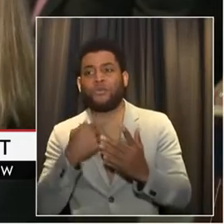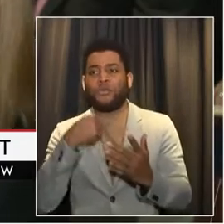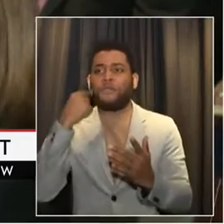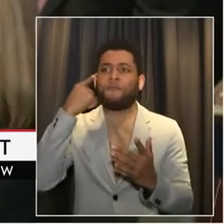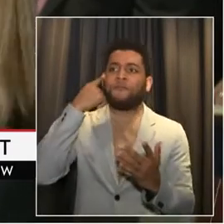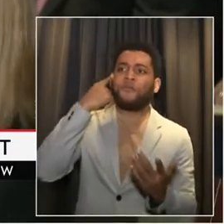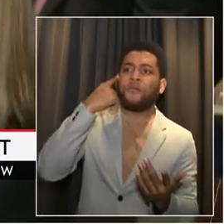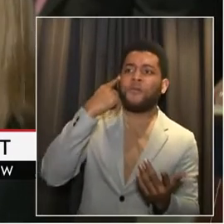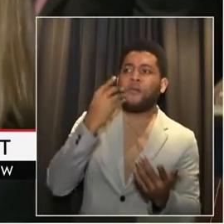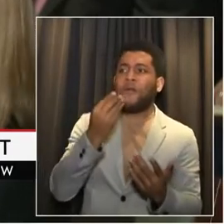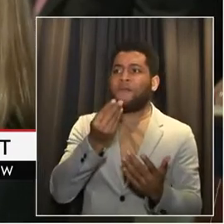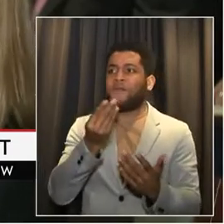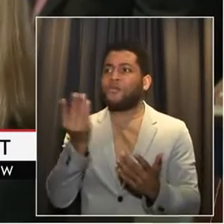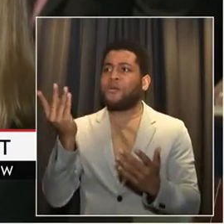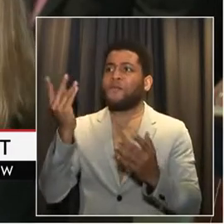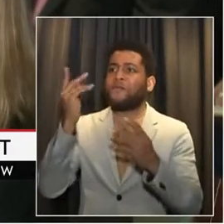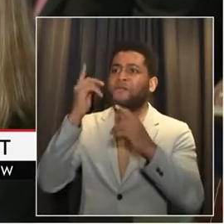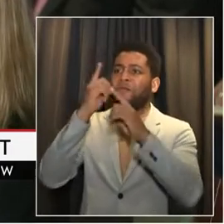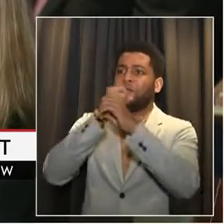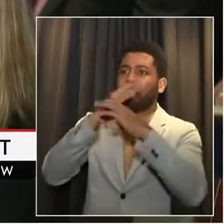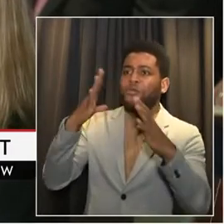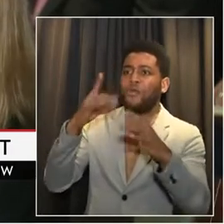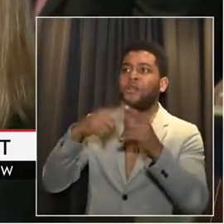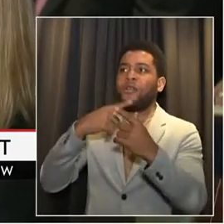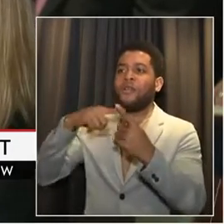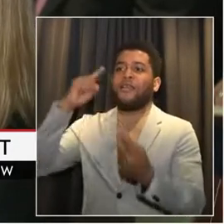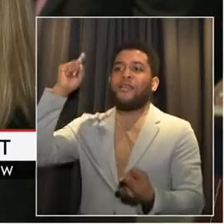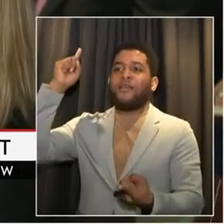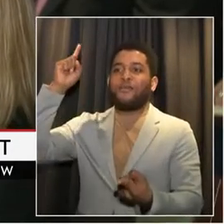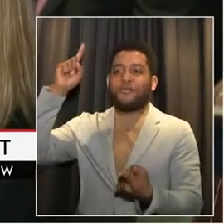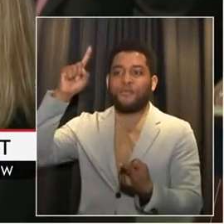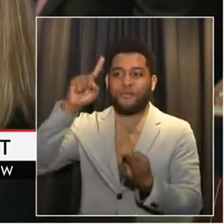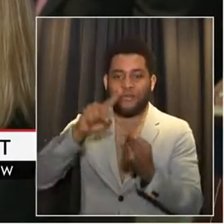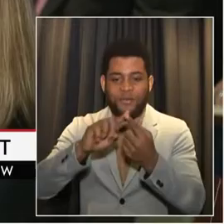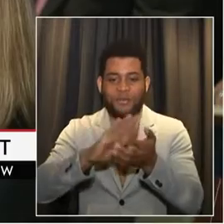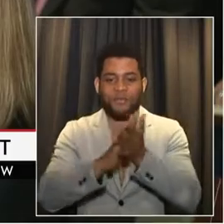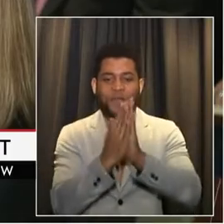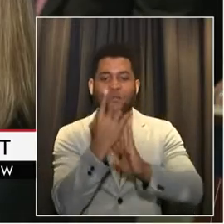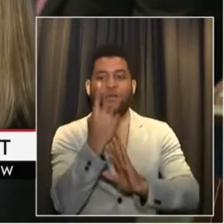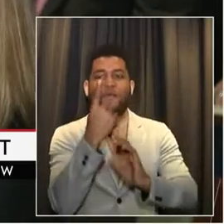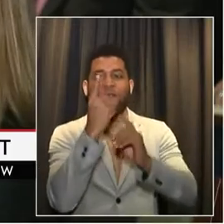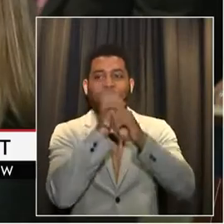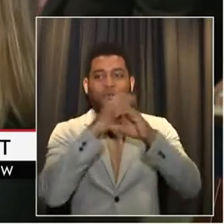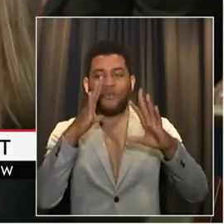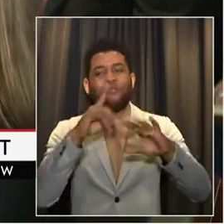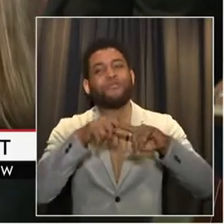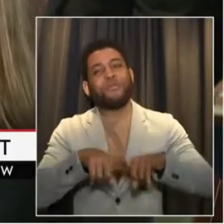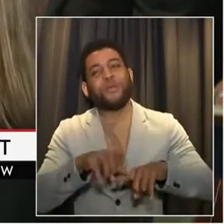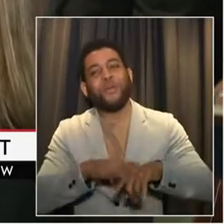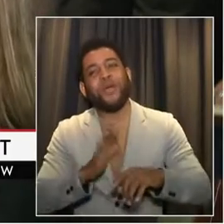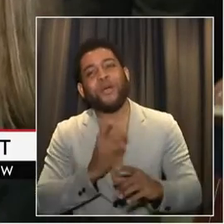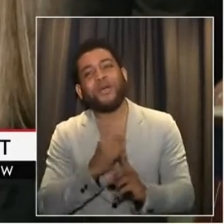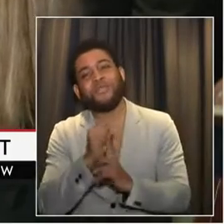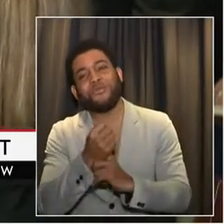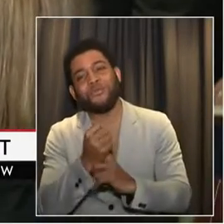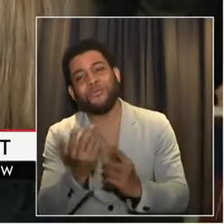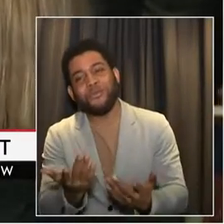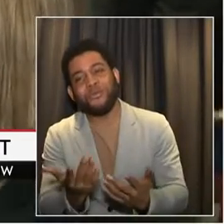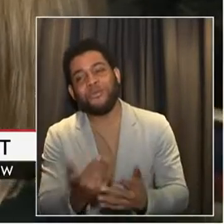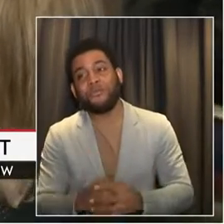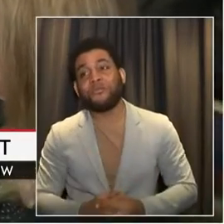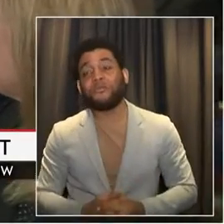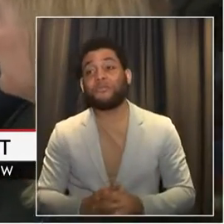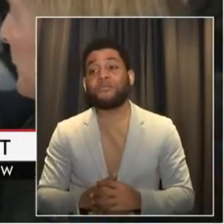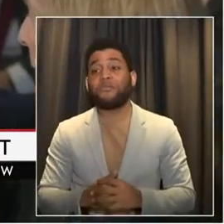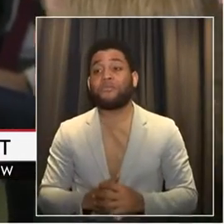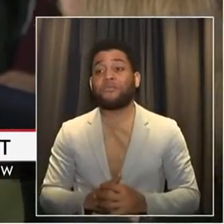it down. But it'll totally depend on the circumstances in which we find ourselves. And I would just add that every great